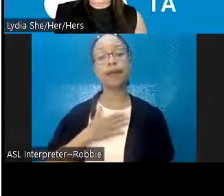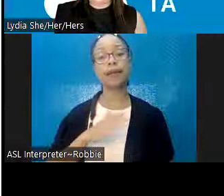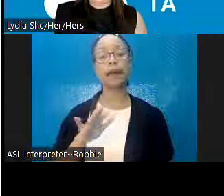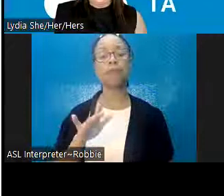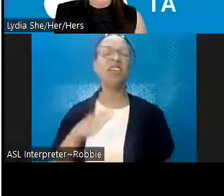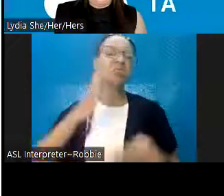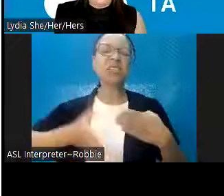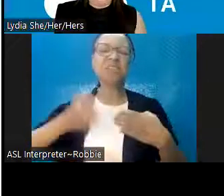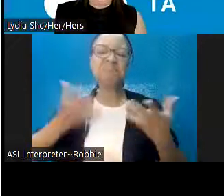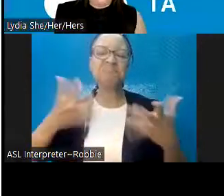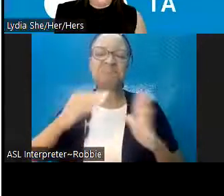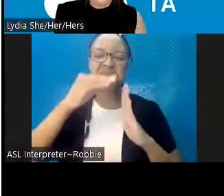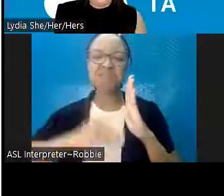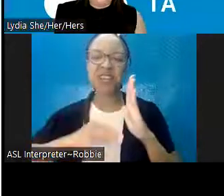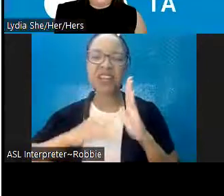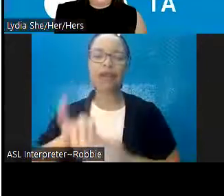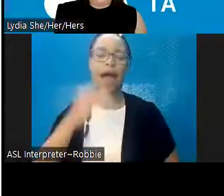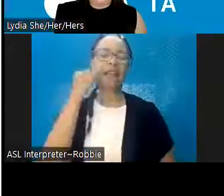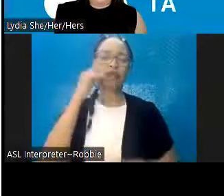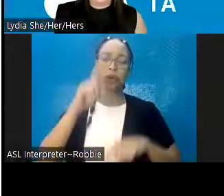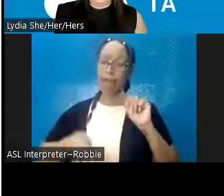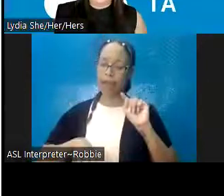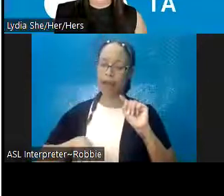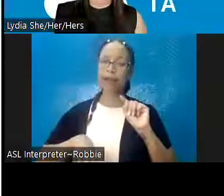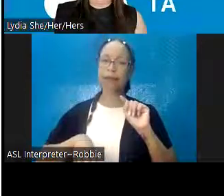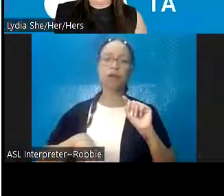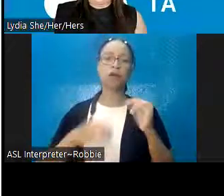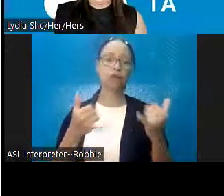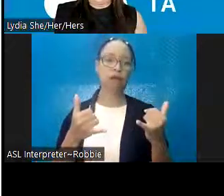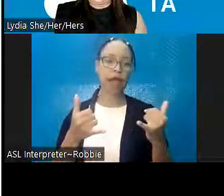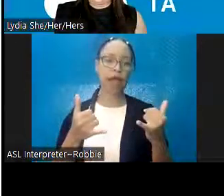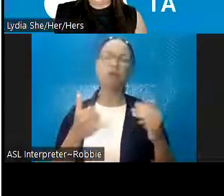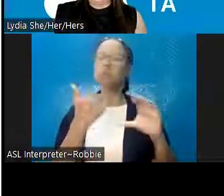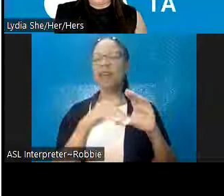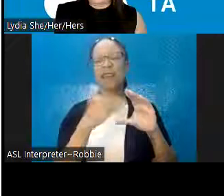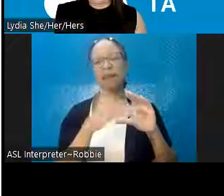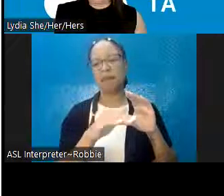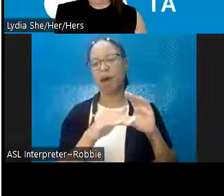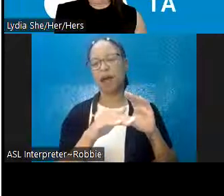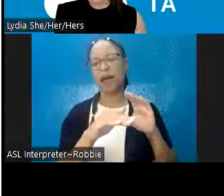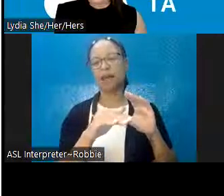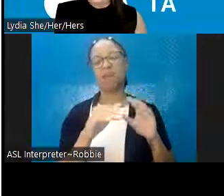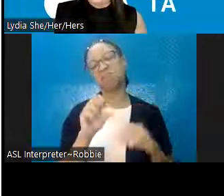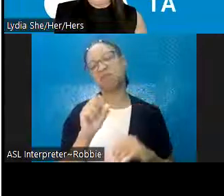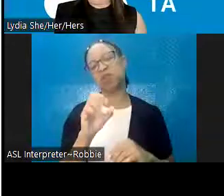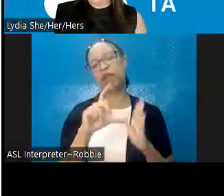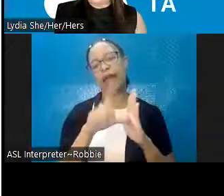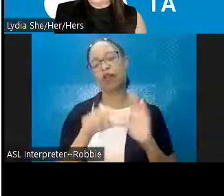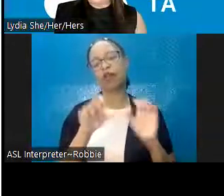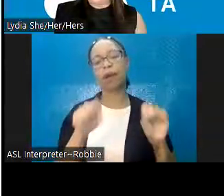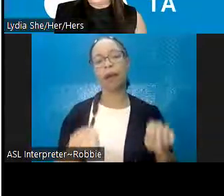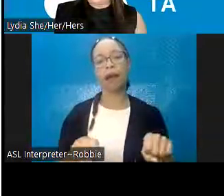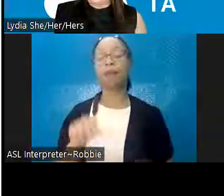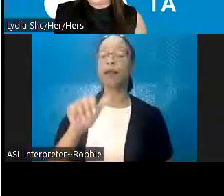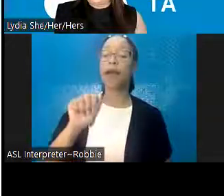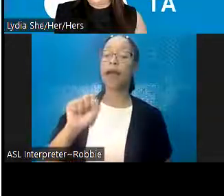complete that. If you're not able to do it at the end of the session today, we will email it to you so you can do that later. American Sign